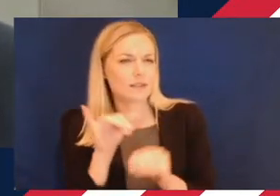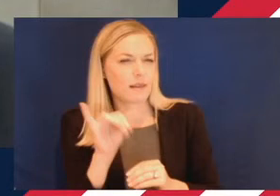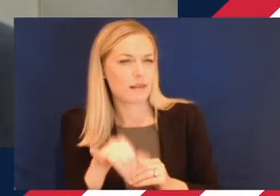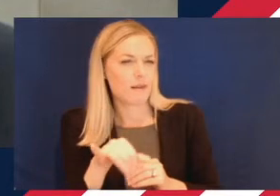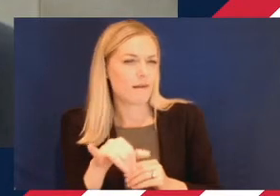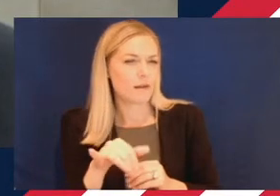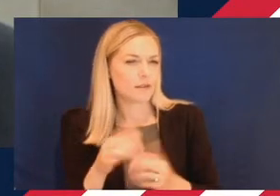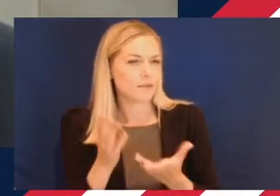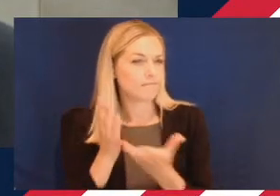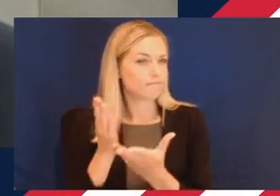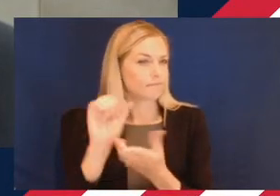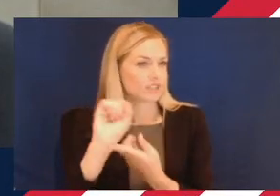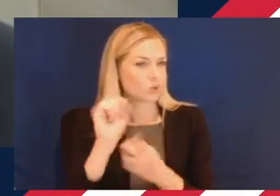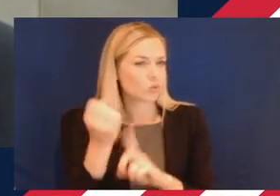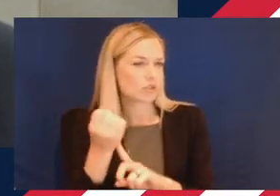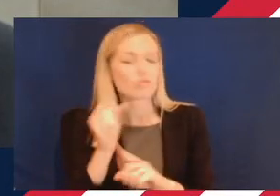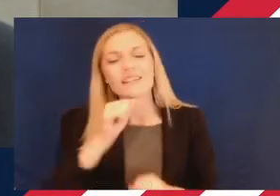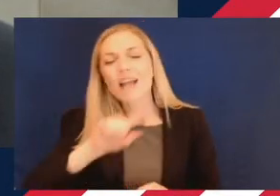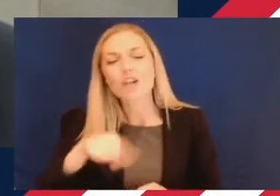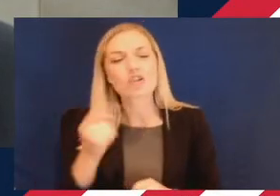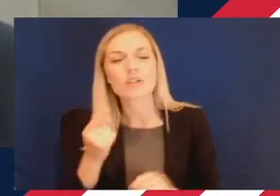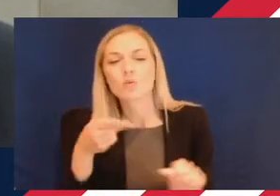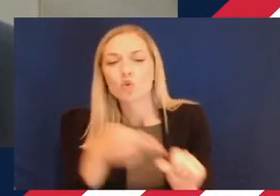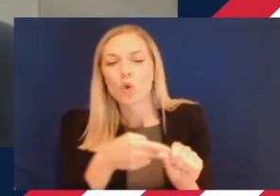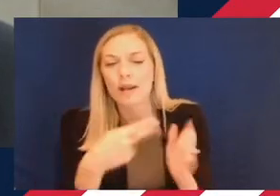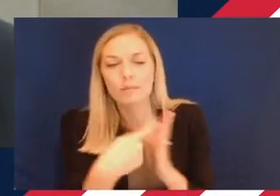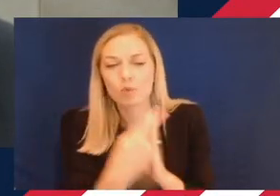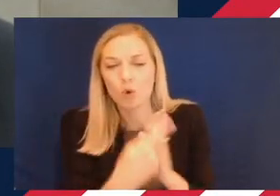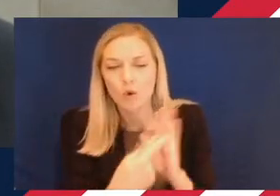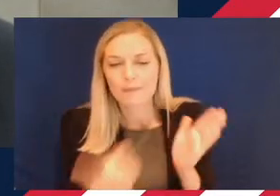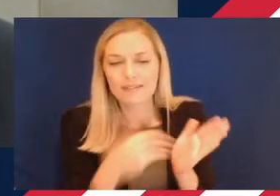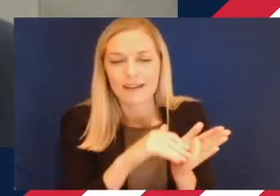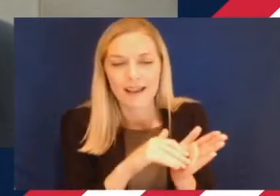dynamic, not just in terms of rejoining programs, but